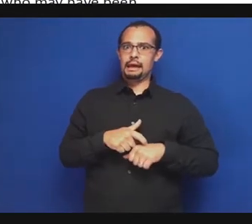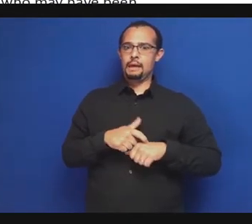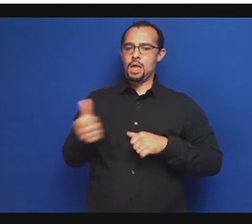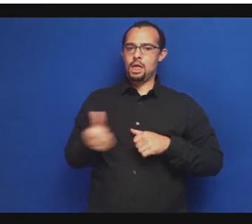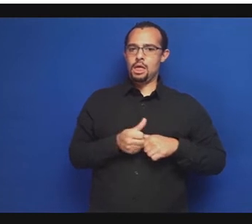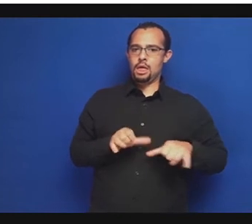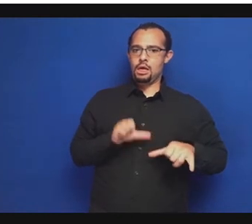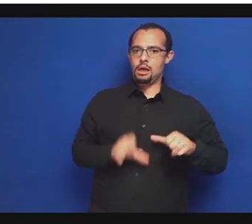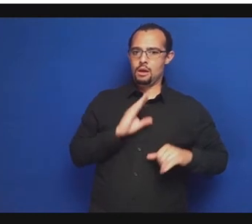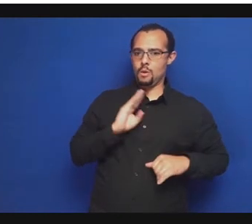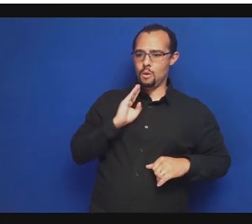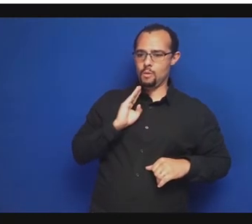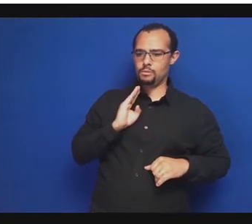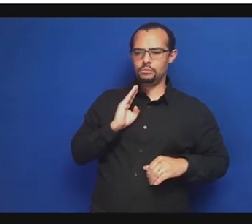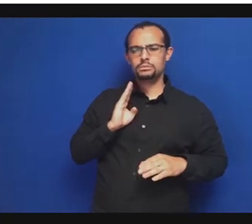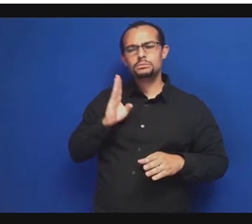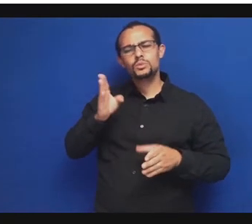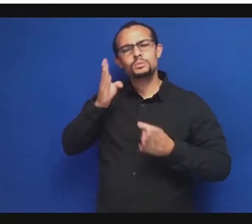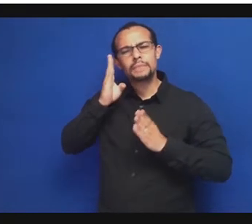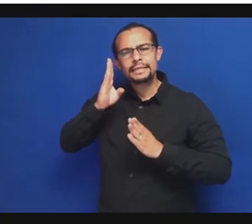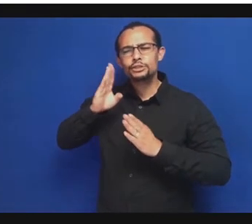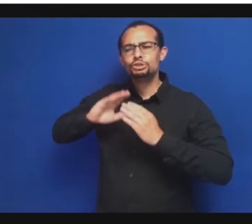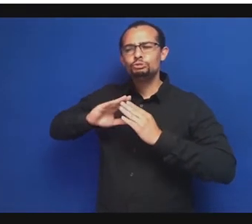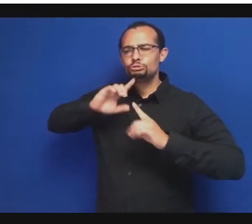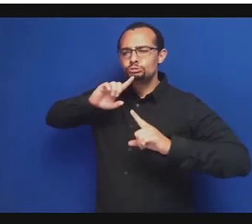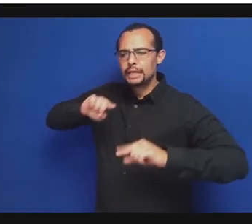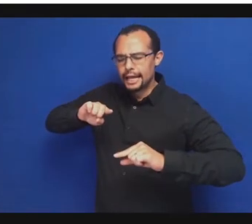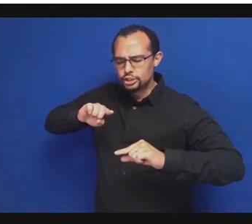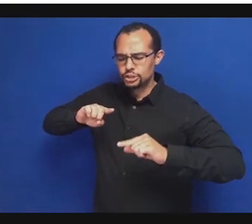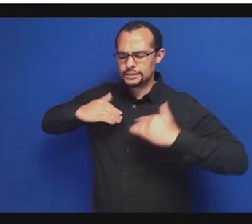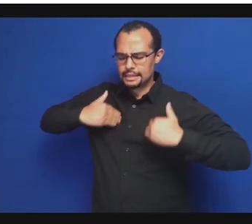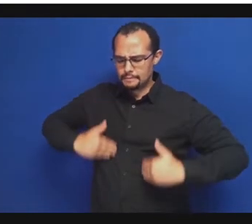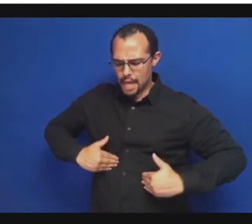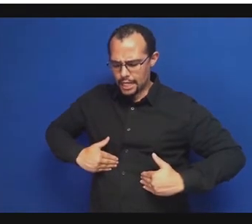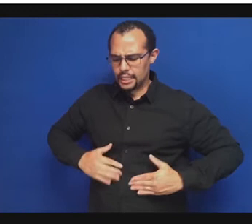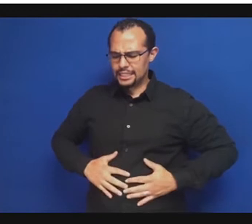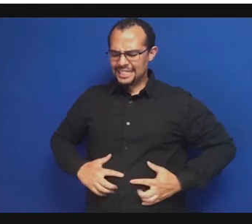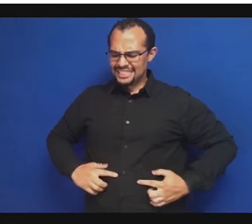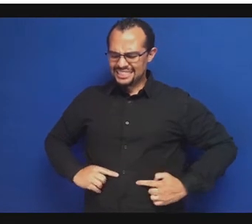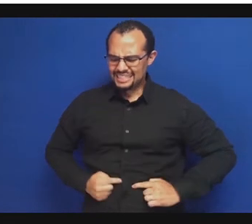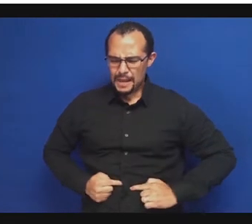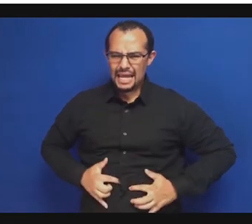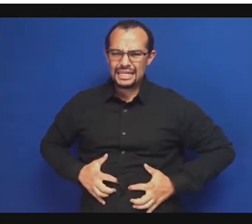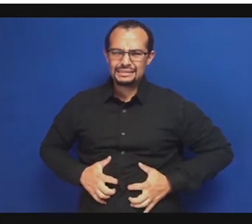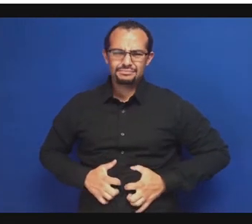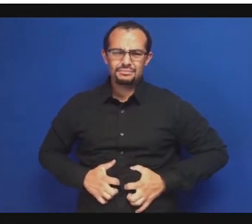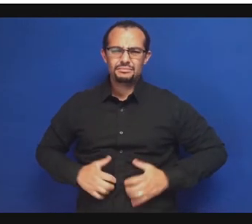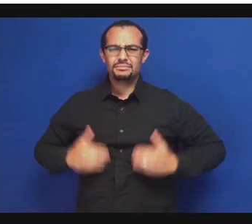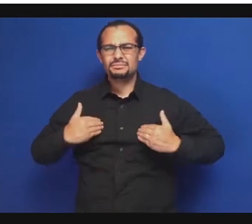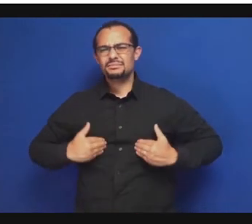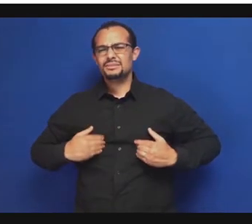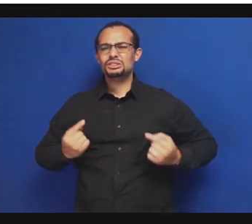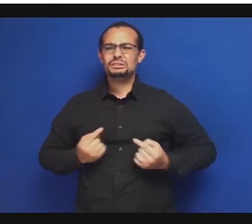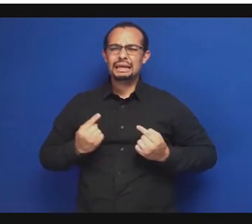aches, changing in our sleeping patterns and ability or lack thereof to concentrate. And remember that watching